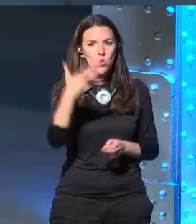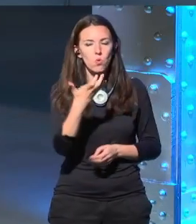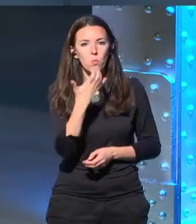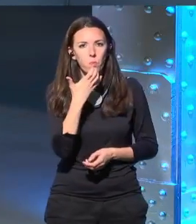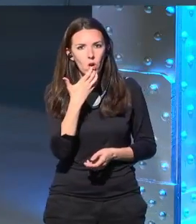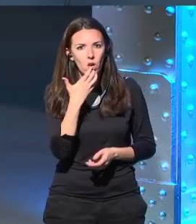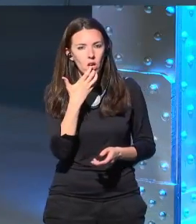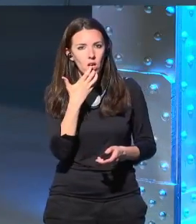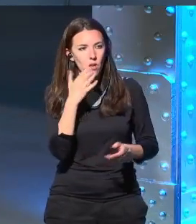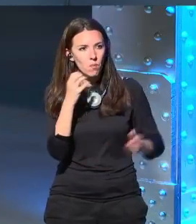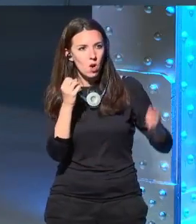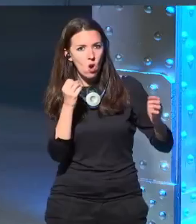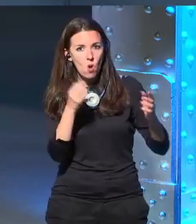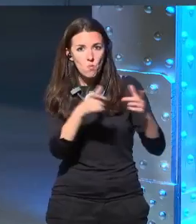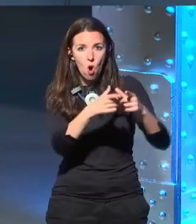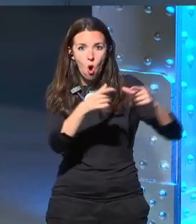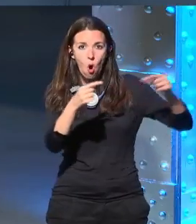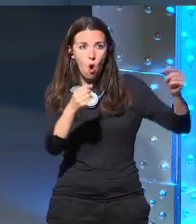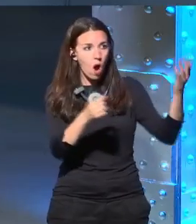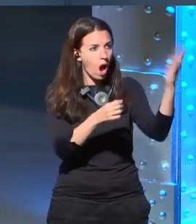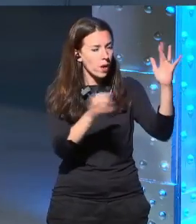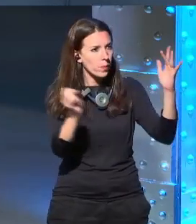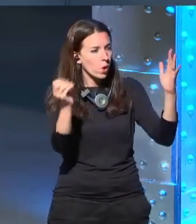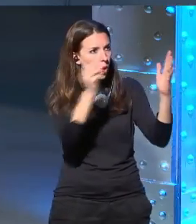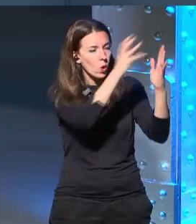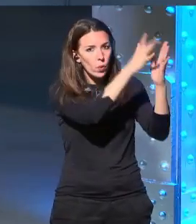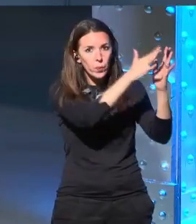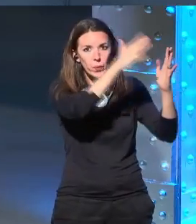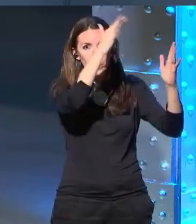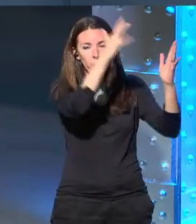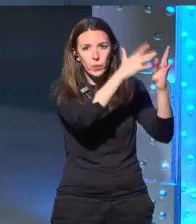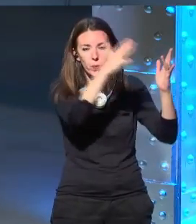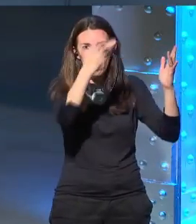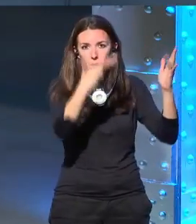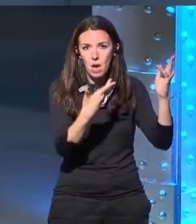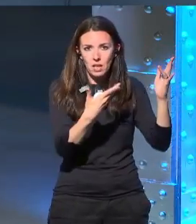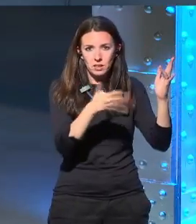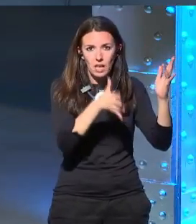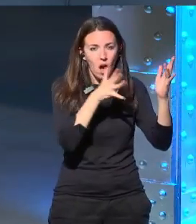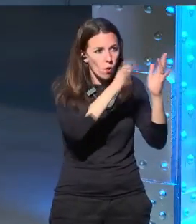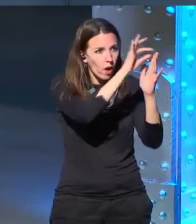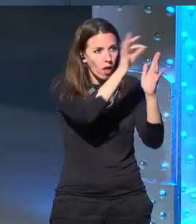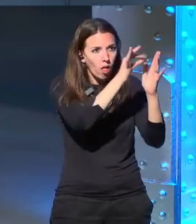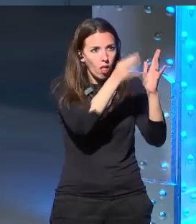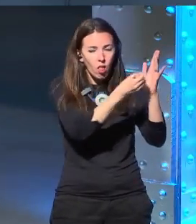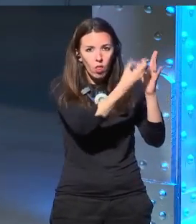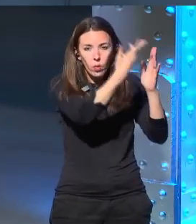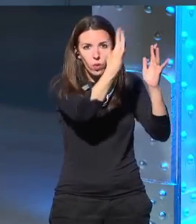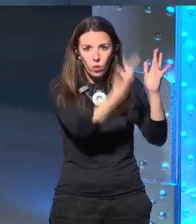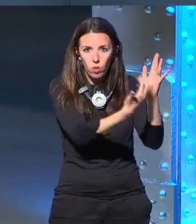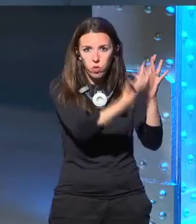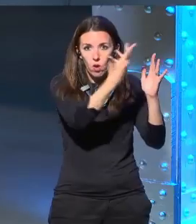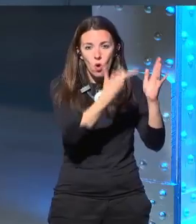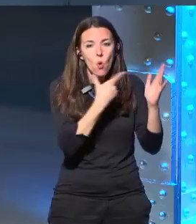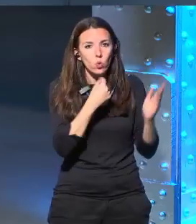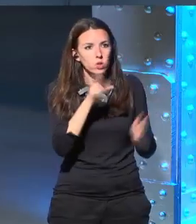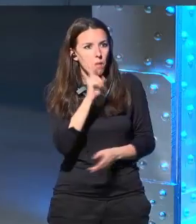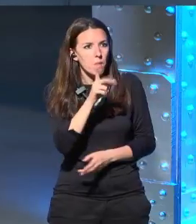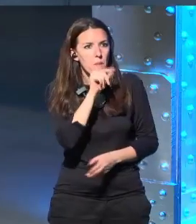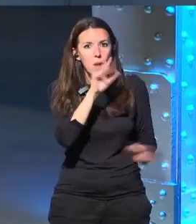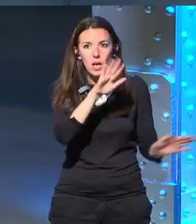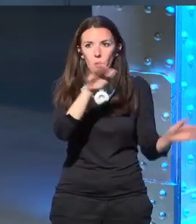luster, or a spark on it. He looked at how birds flew, and whether